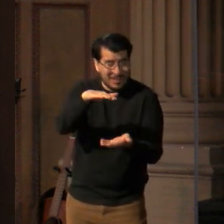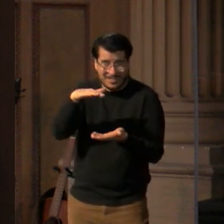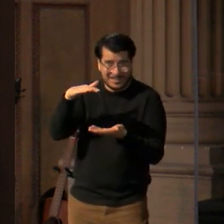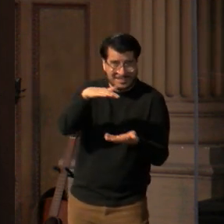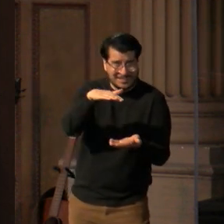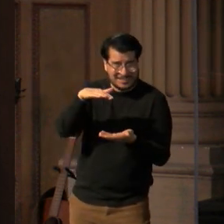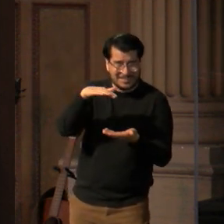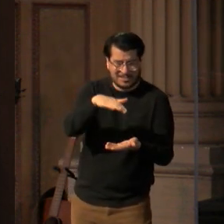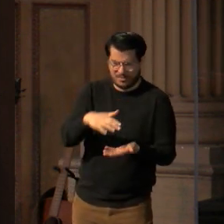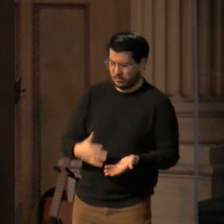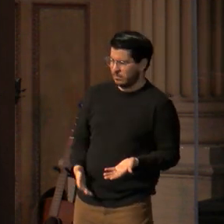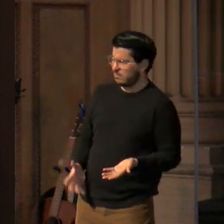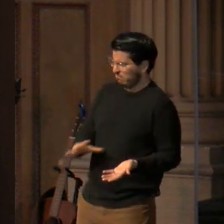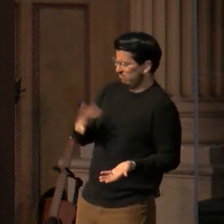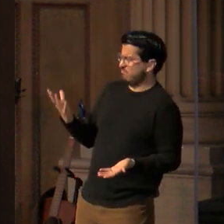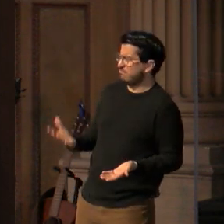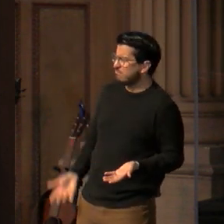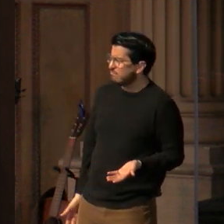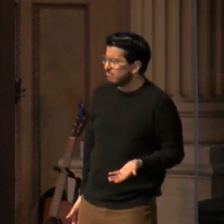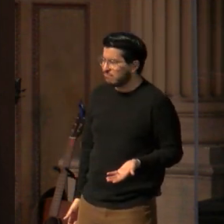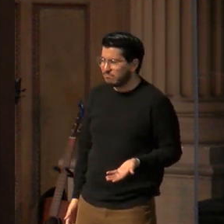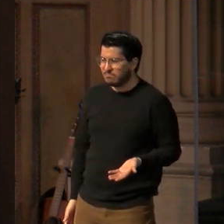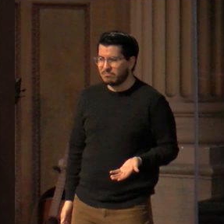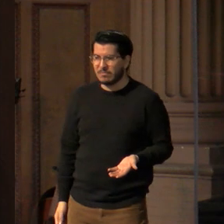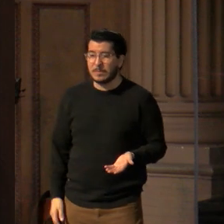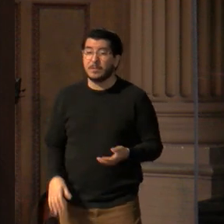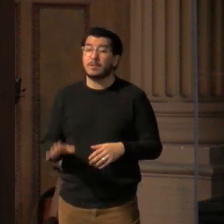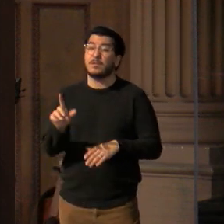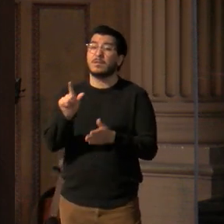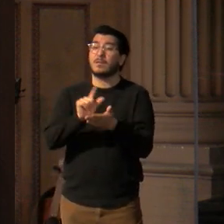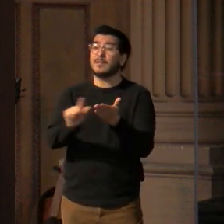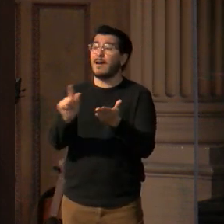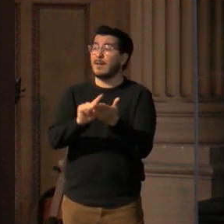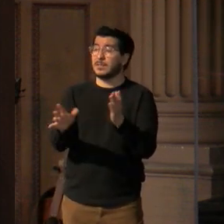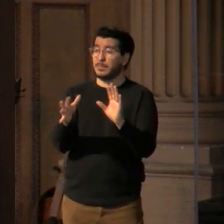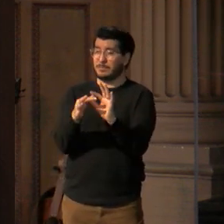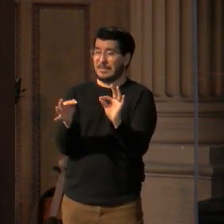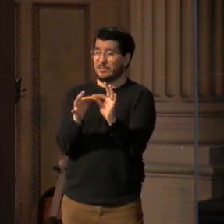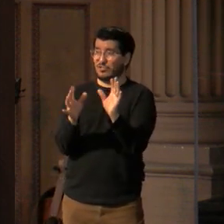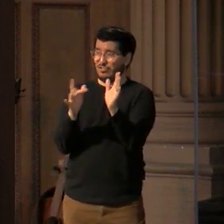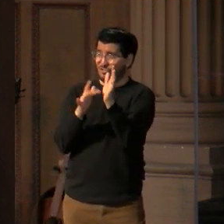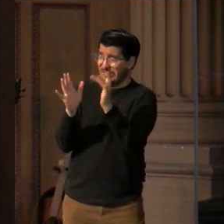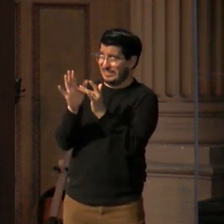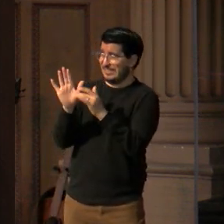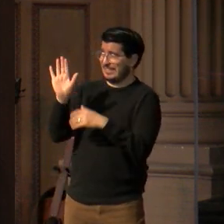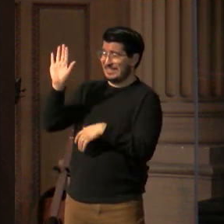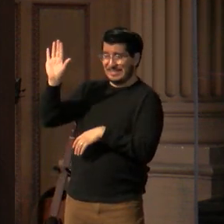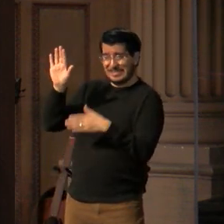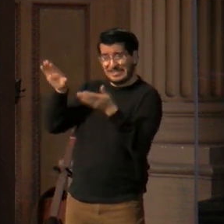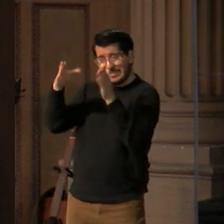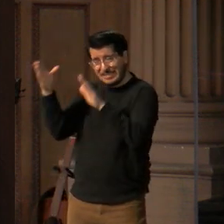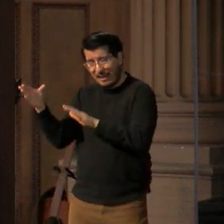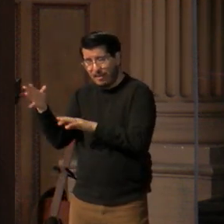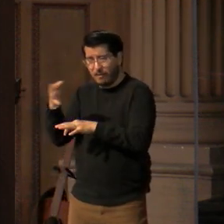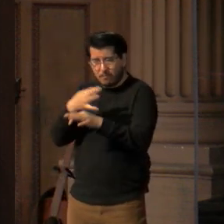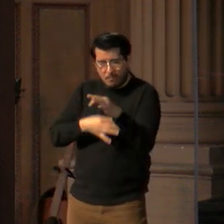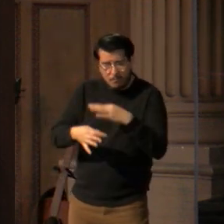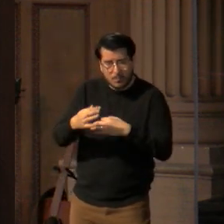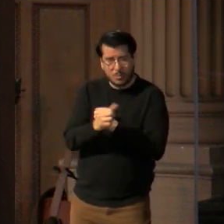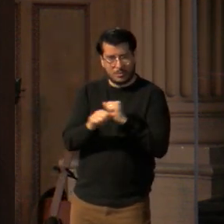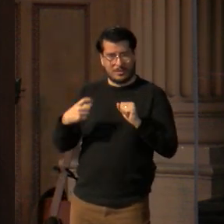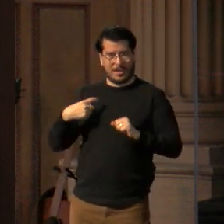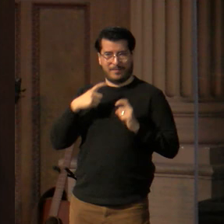to turn on you in anger. And the gospel message, the message of Jesus's death to save sinners is a beautiful thing.